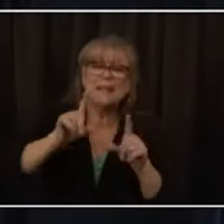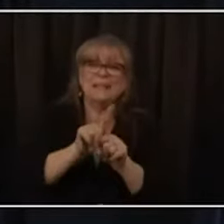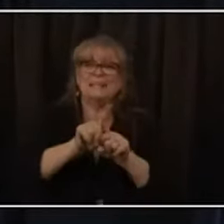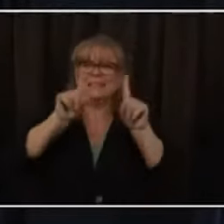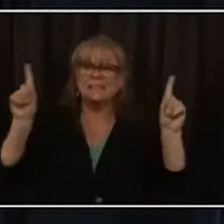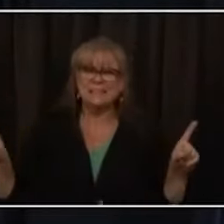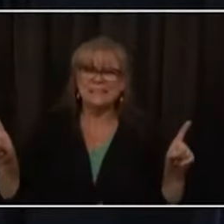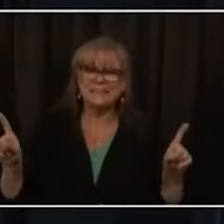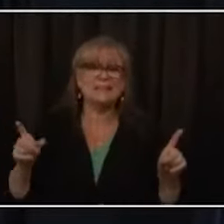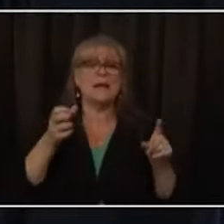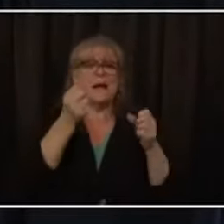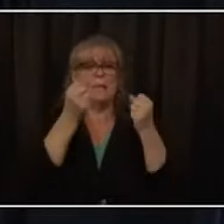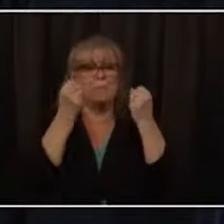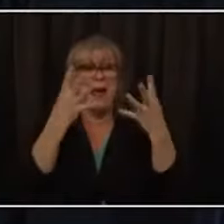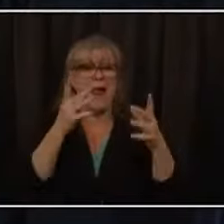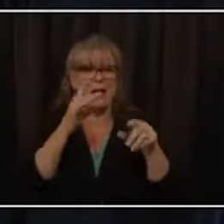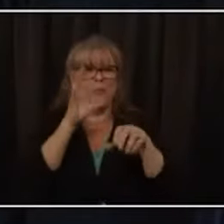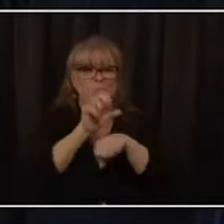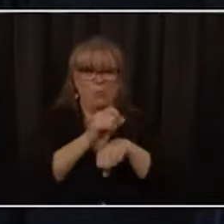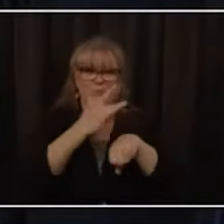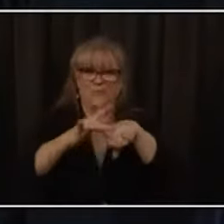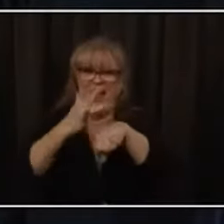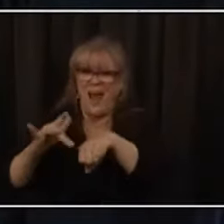at a provider near you. You can find a list at